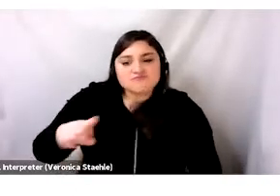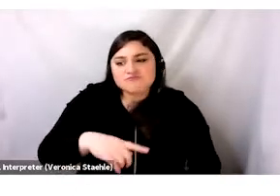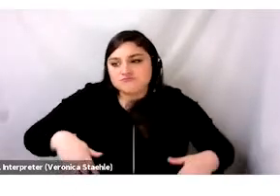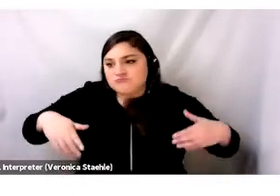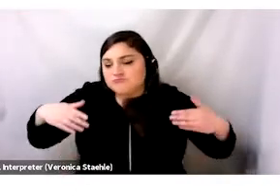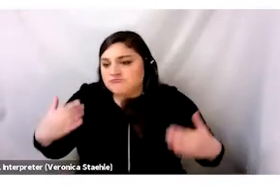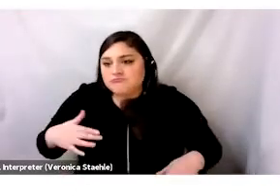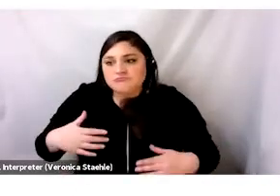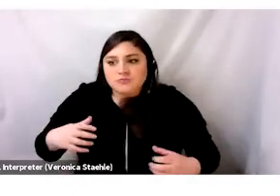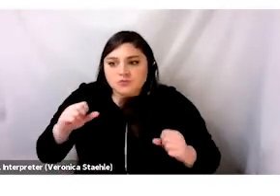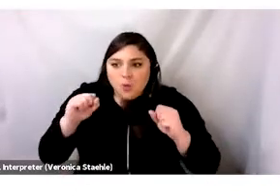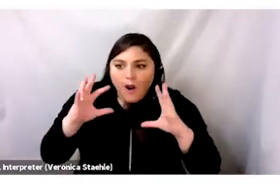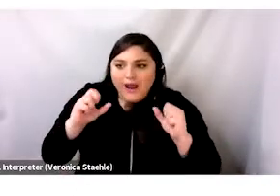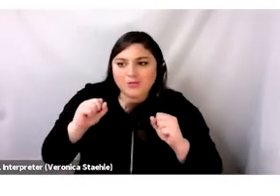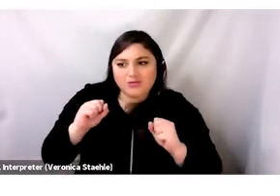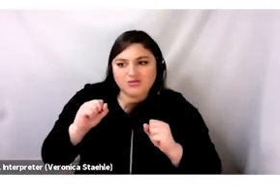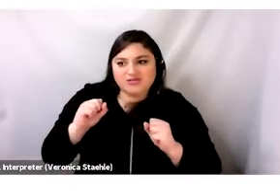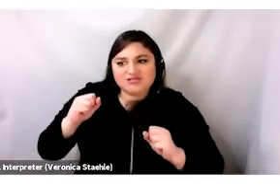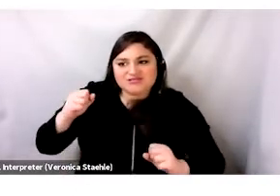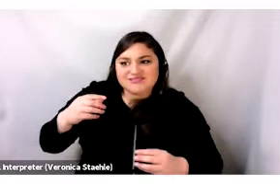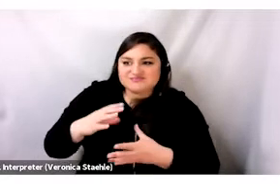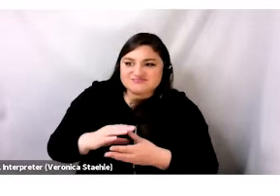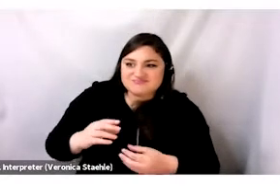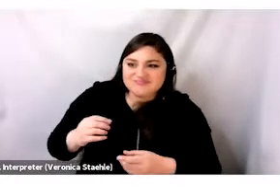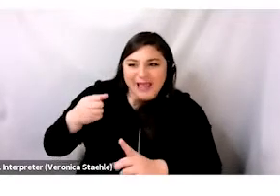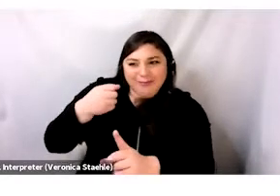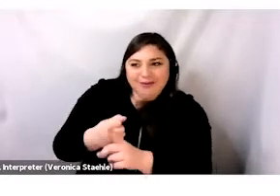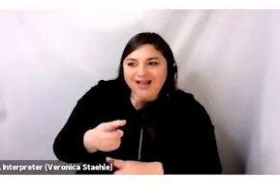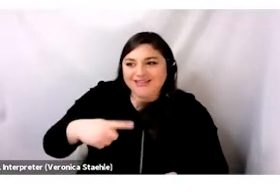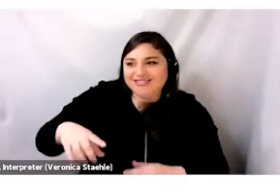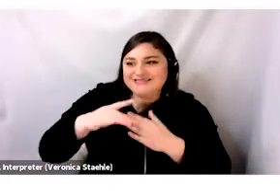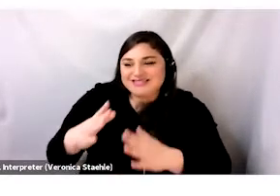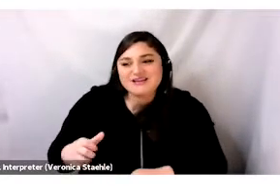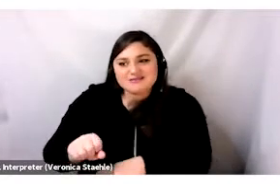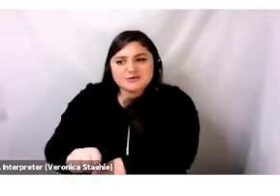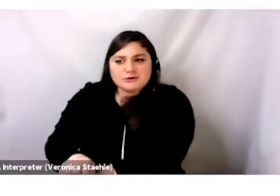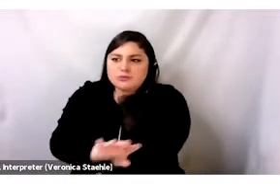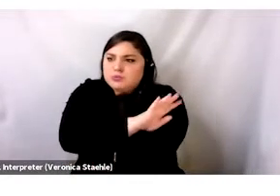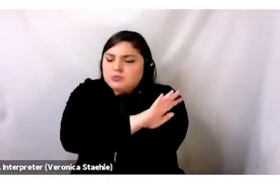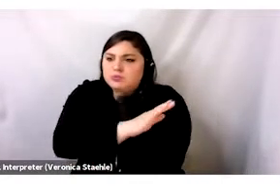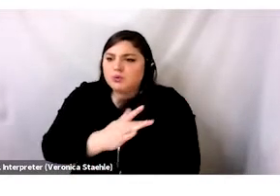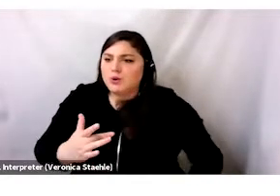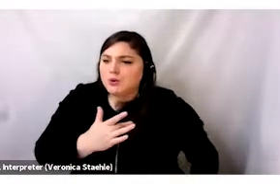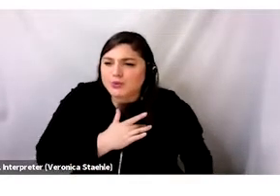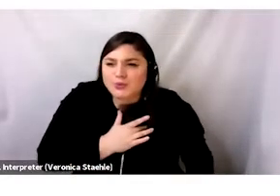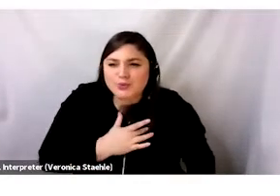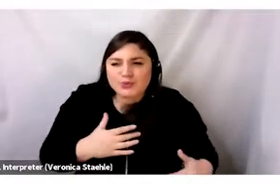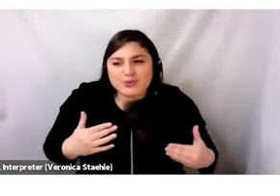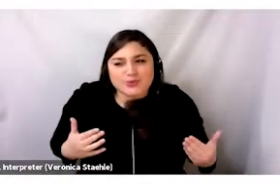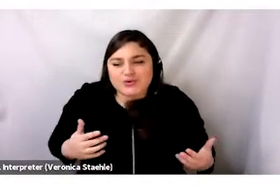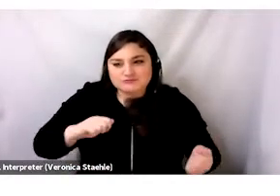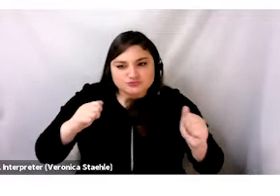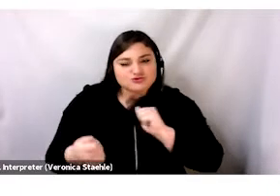incredible legacy that all of these leaders have left. And I